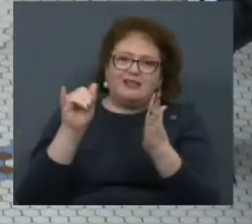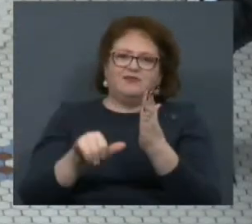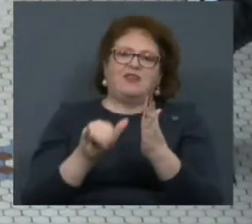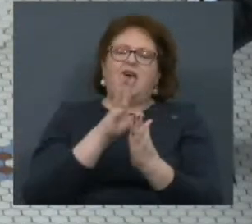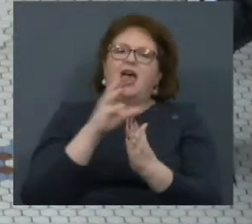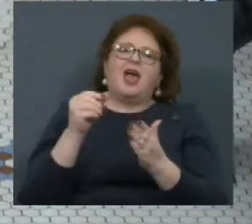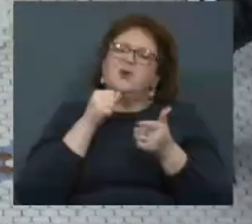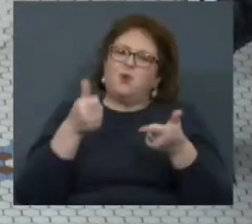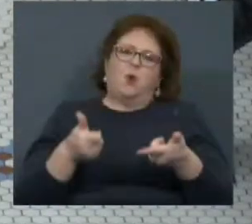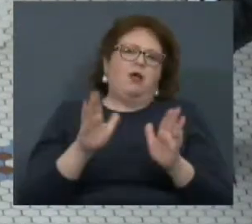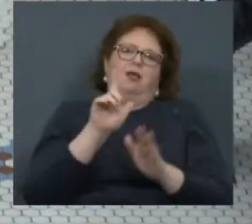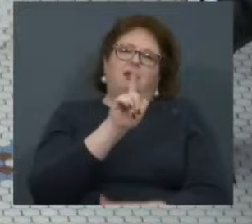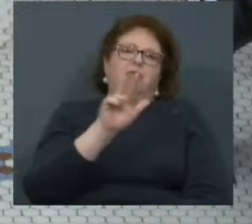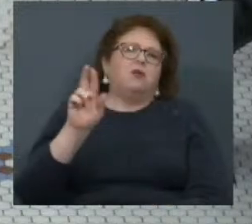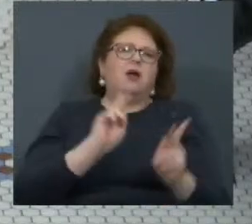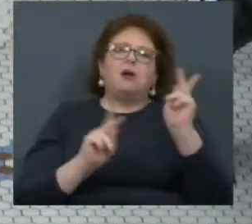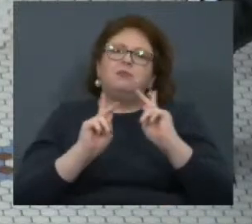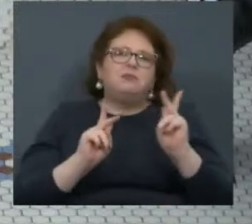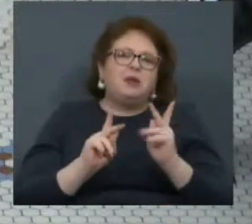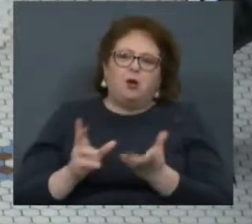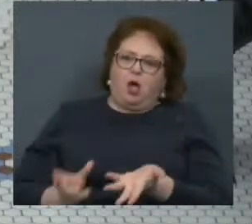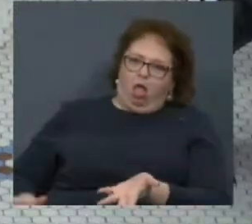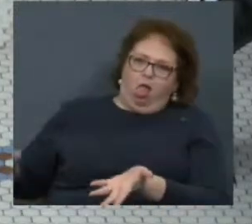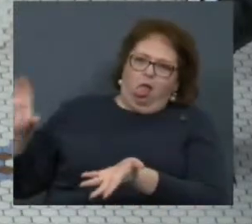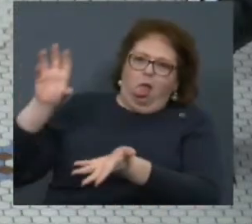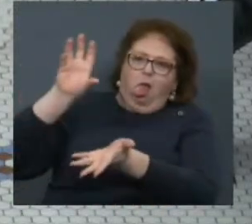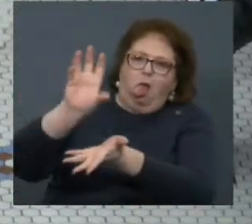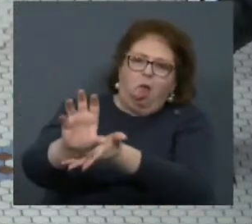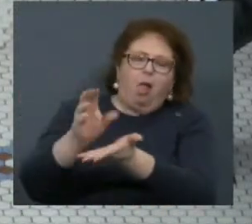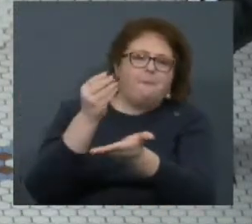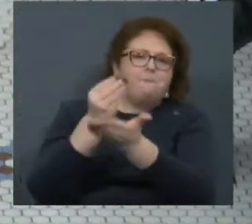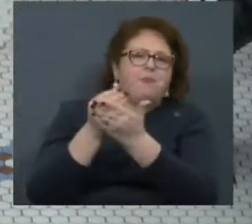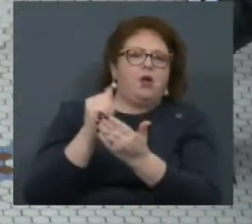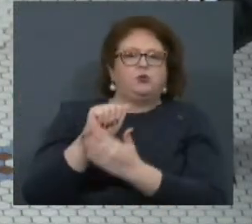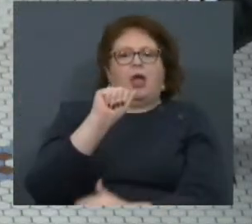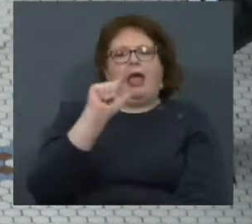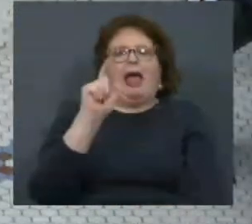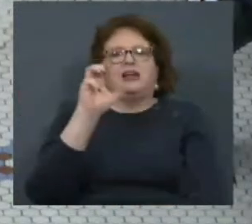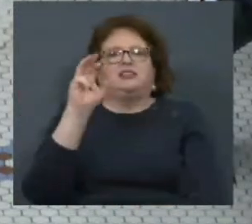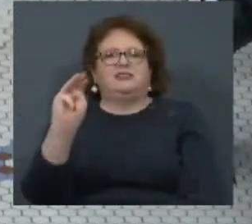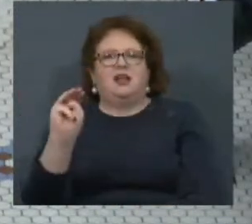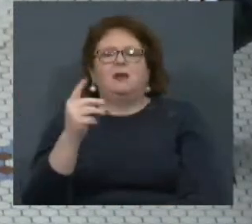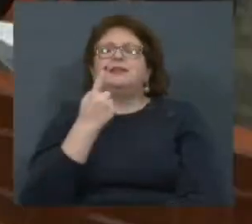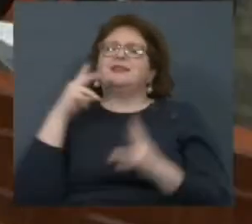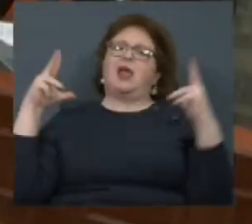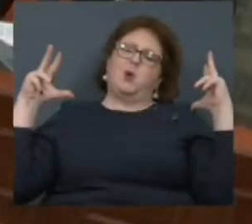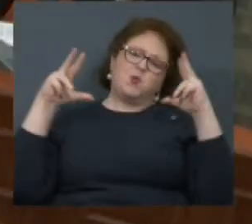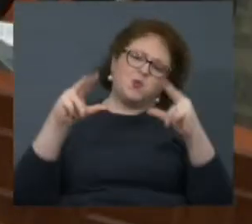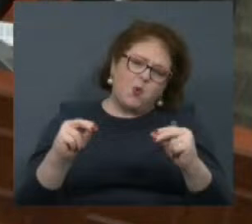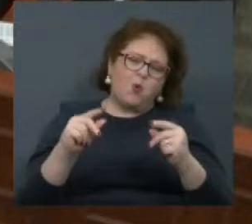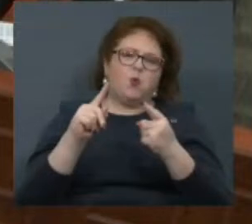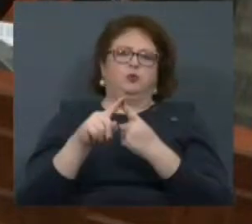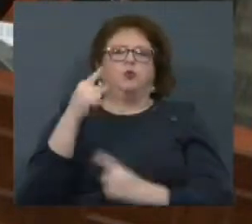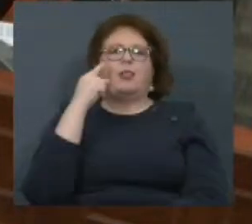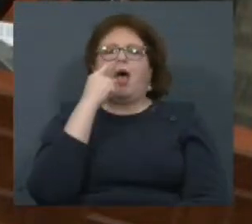Axon Corporation at the expense of themselves and their neighbors, and to say no to Eyes on Little Rock. Thank you.